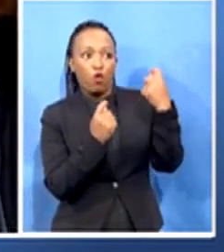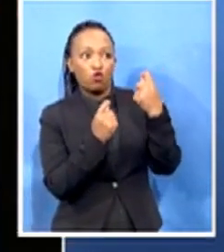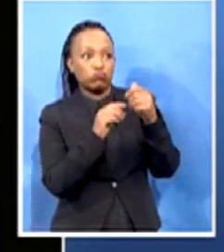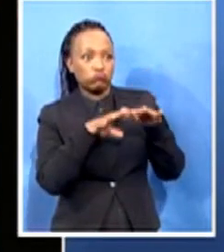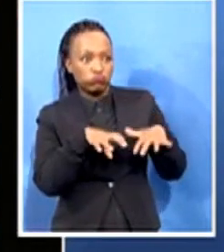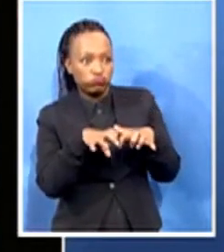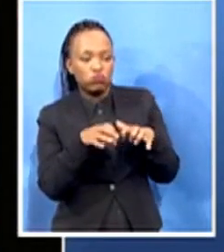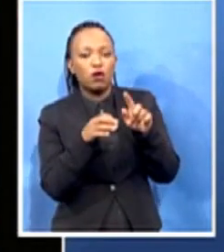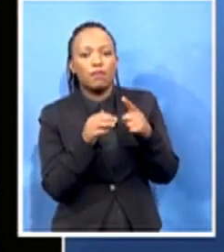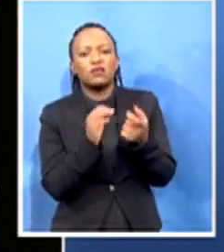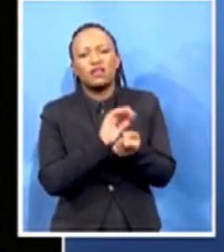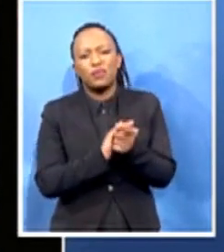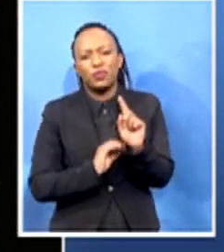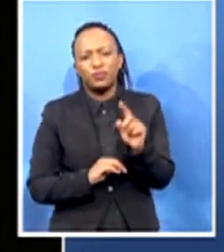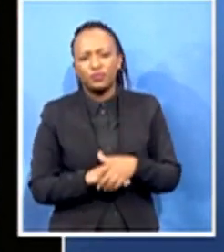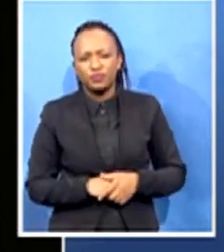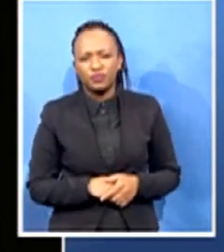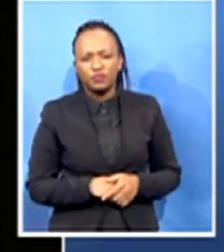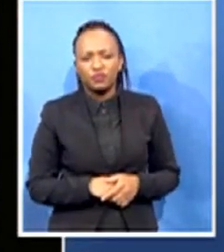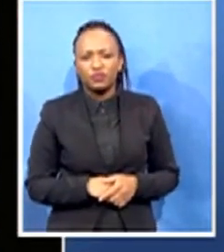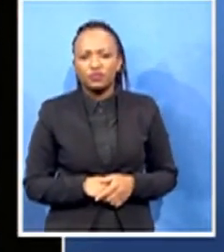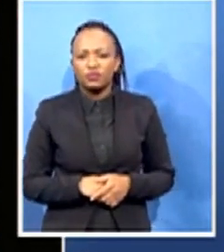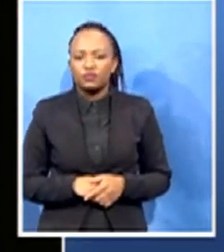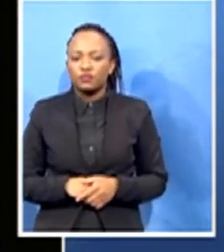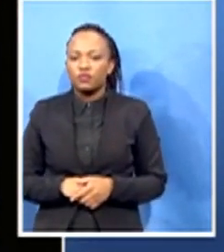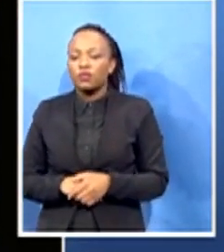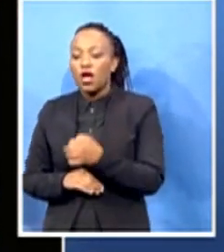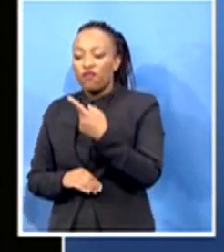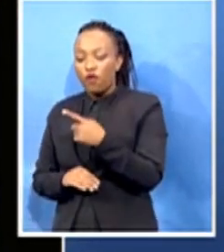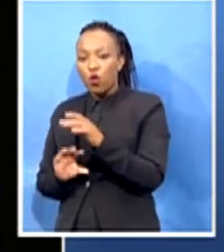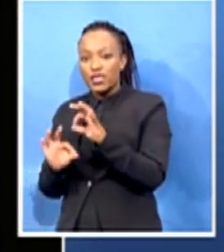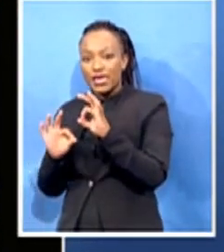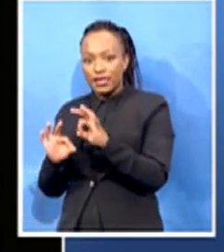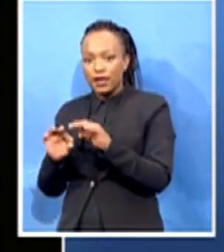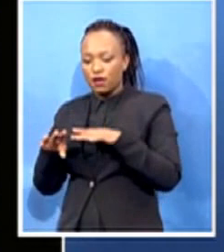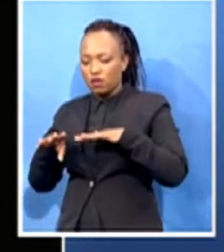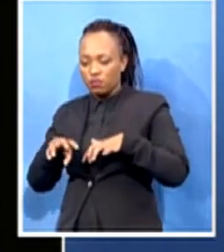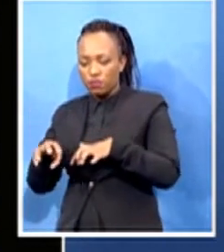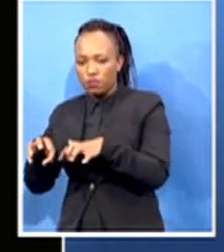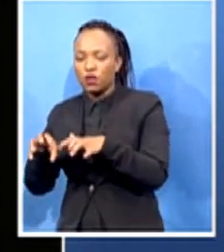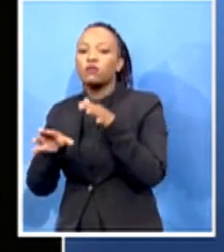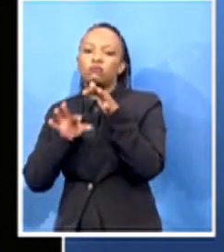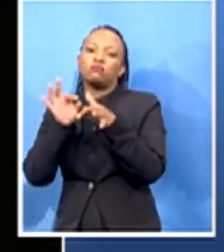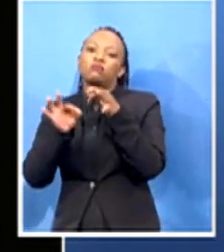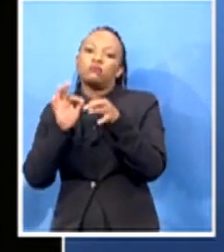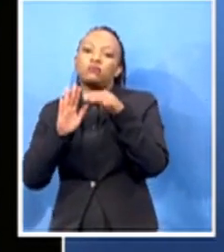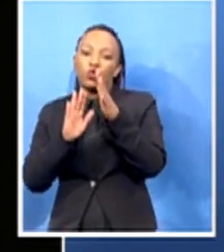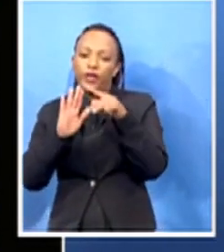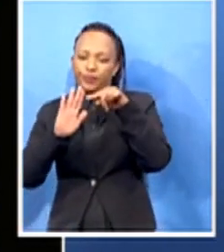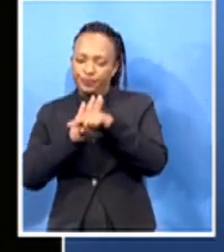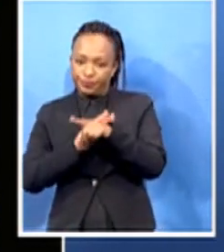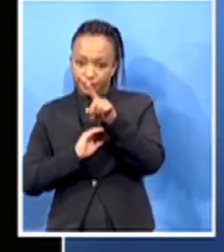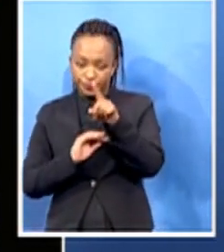No, for the actual event to take place, let me take you through. When we get the certificate, we got the certificate last